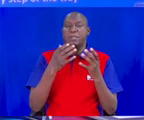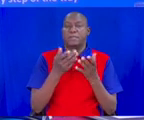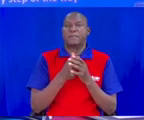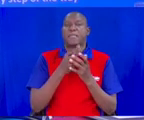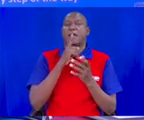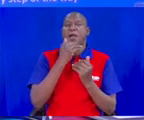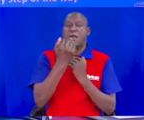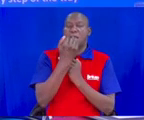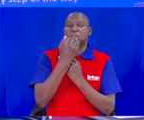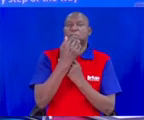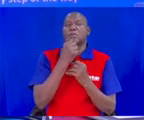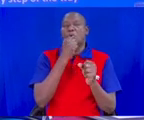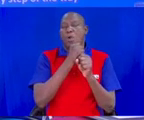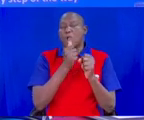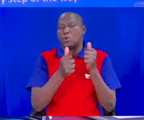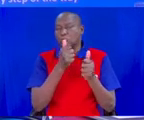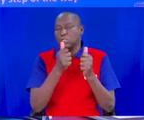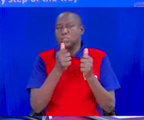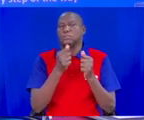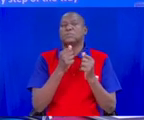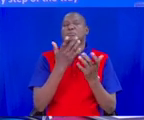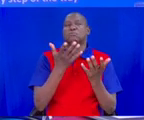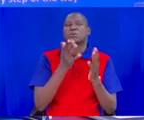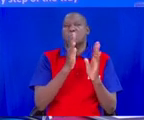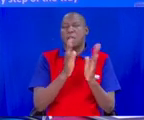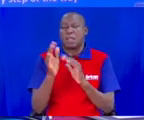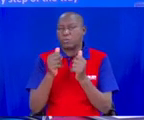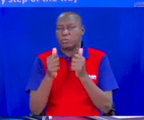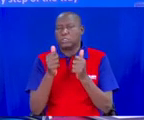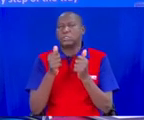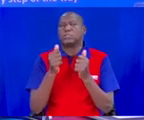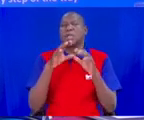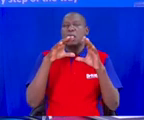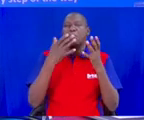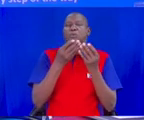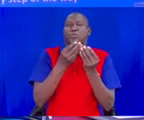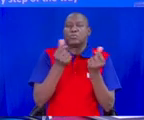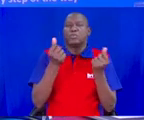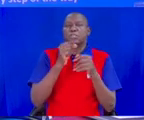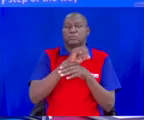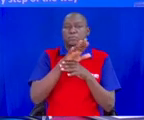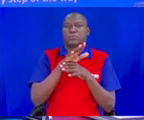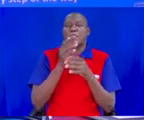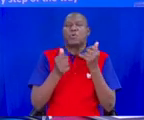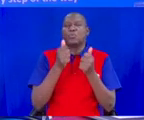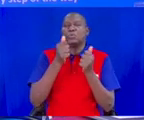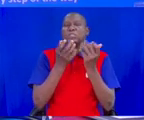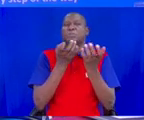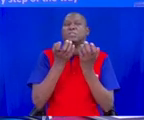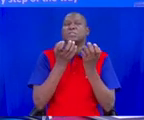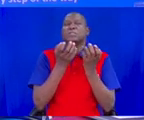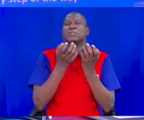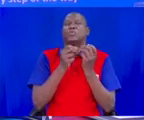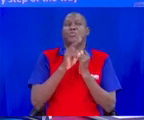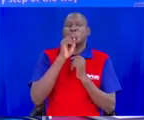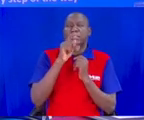operational and financial plans that have been put by the company to address the pandemic, which business units are functioning and which